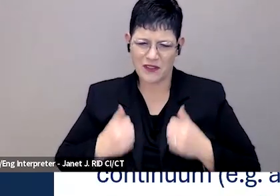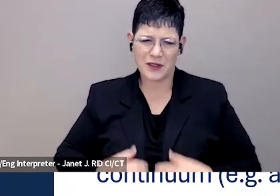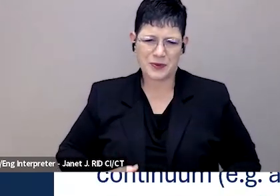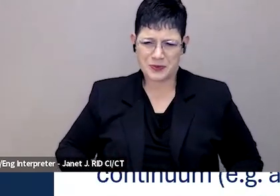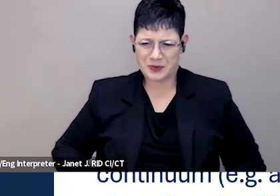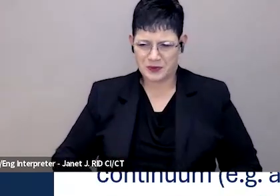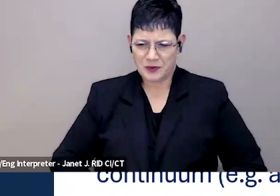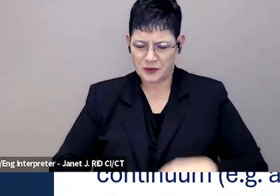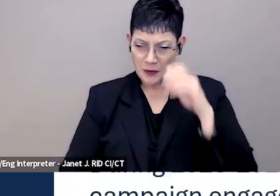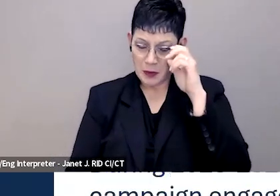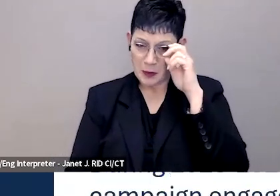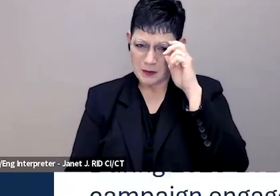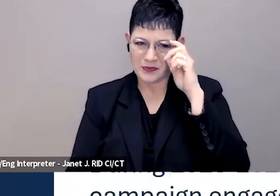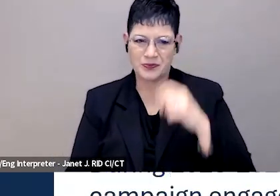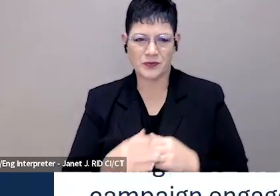Next slide.